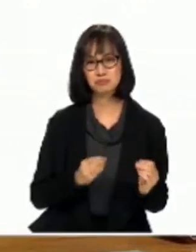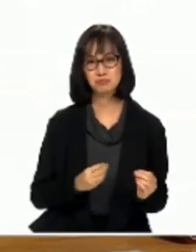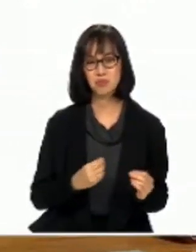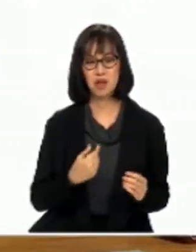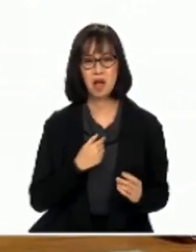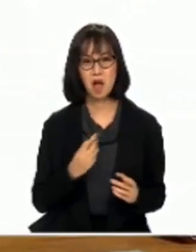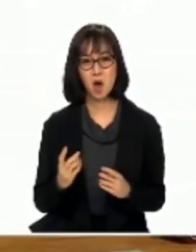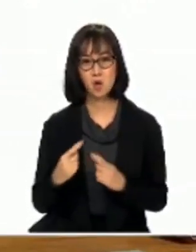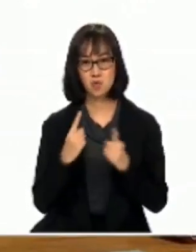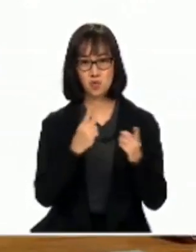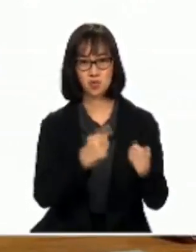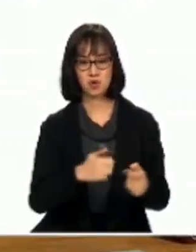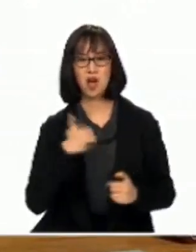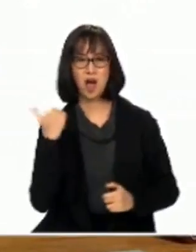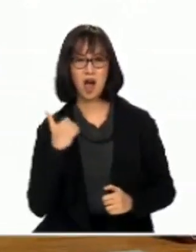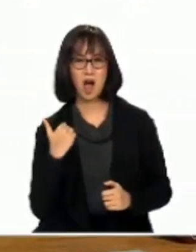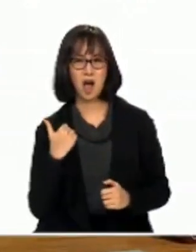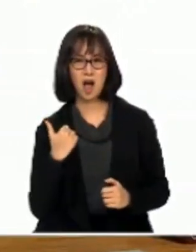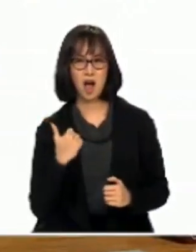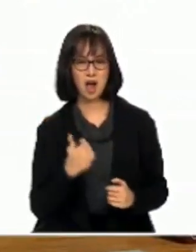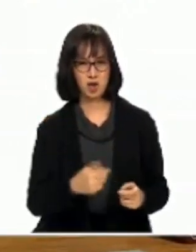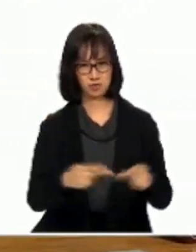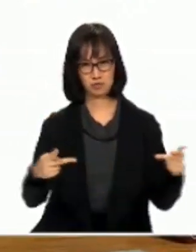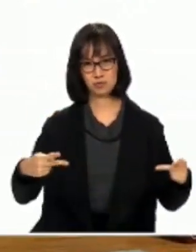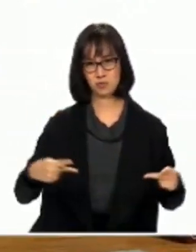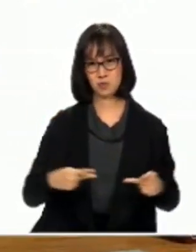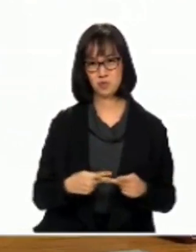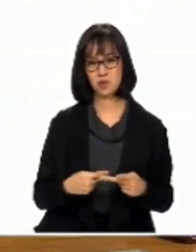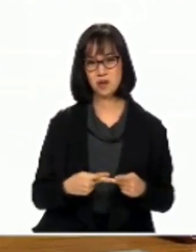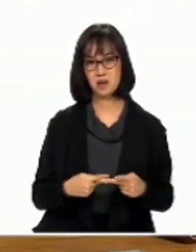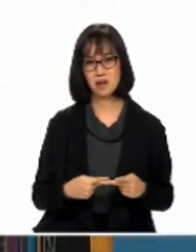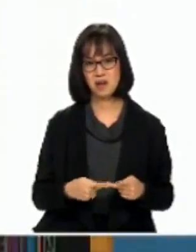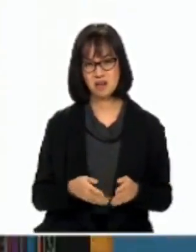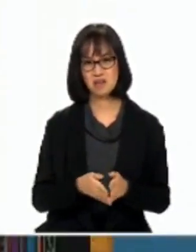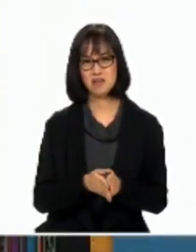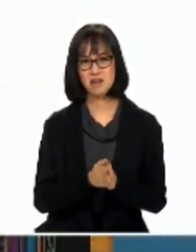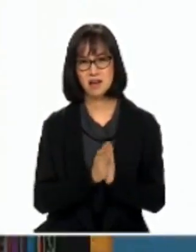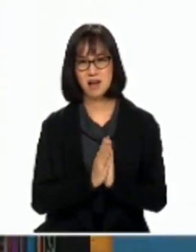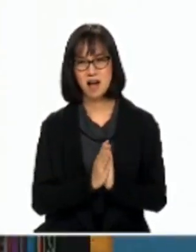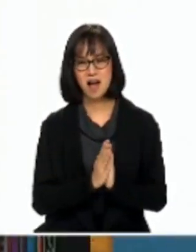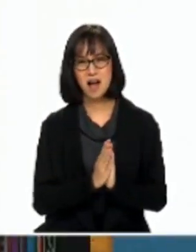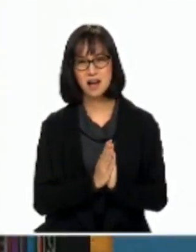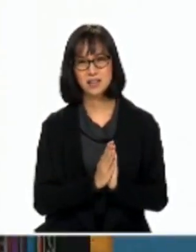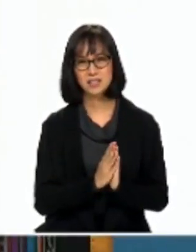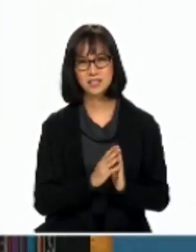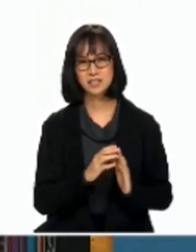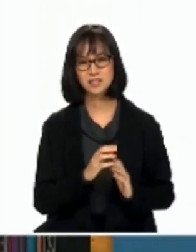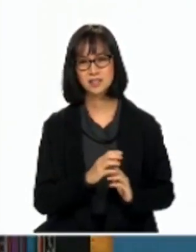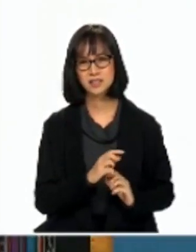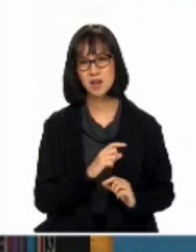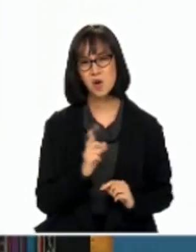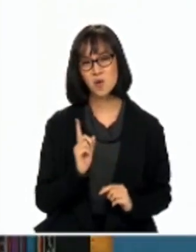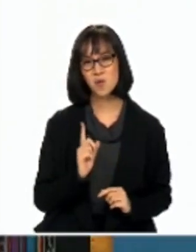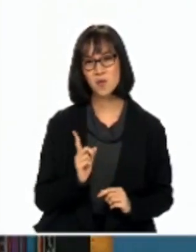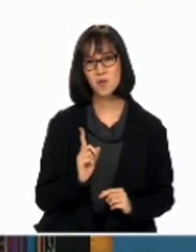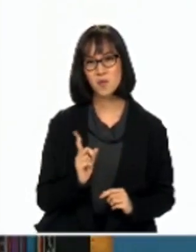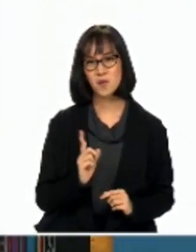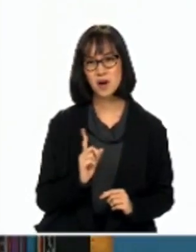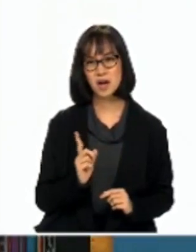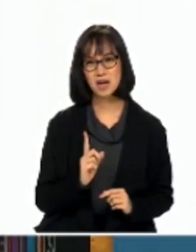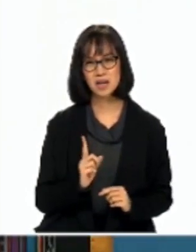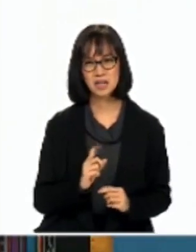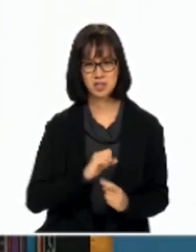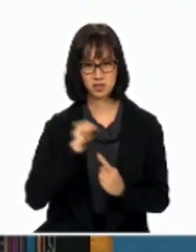island and asked the DAR, what is the status of